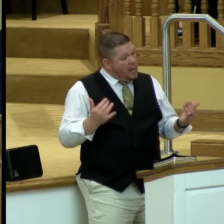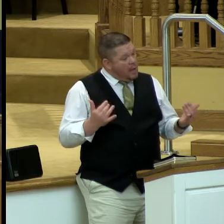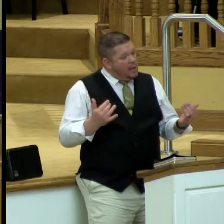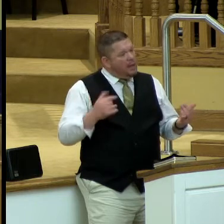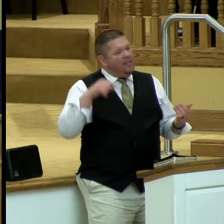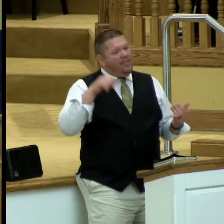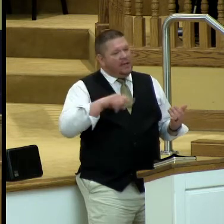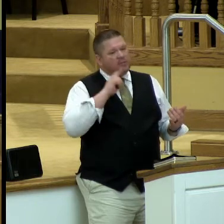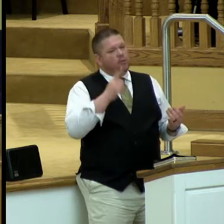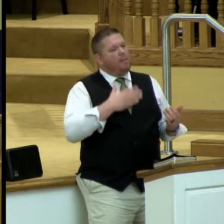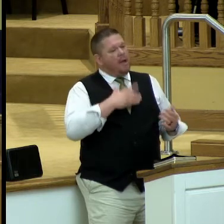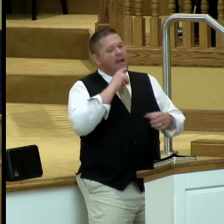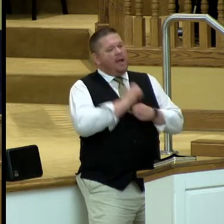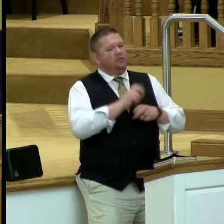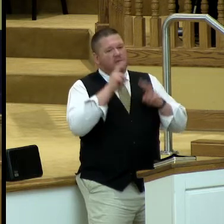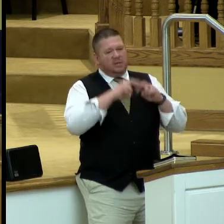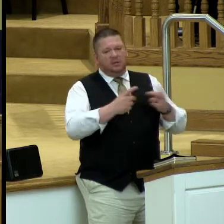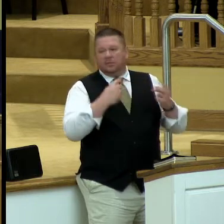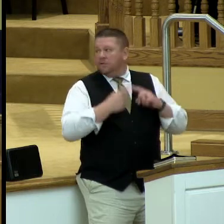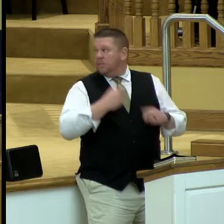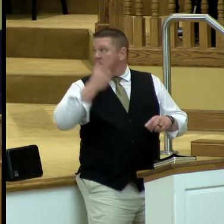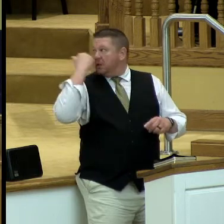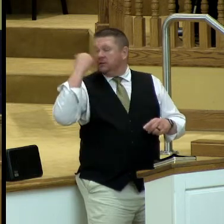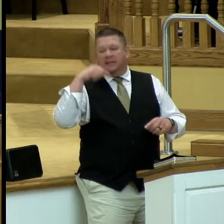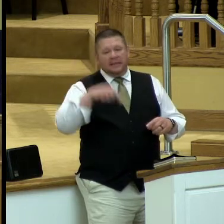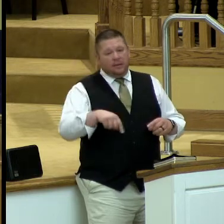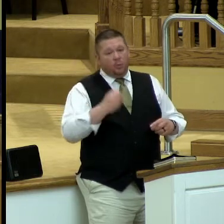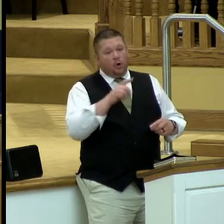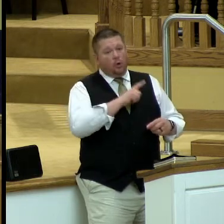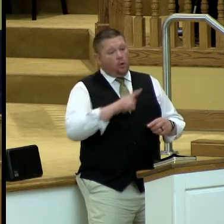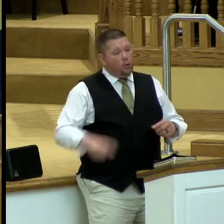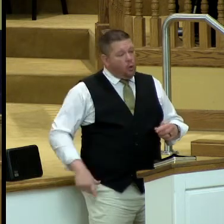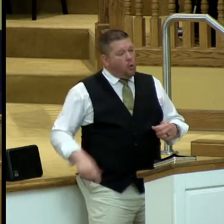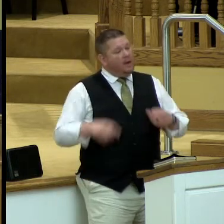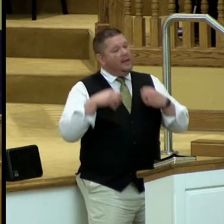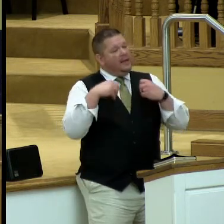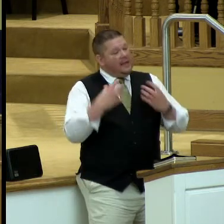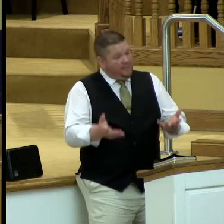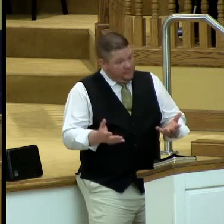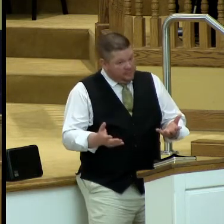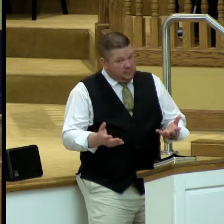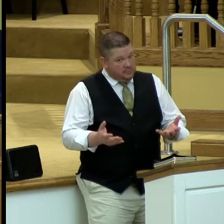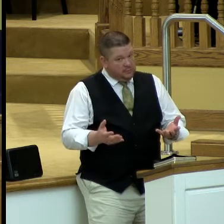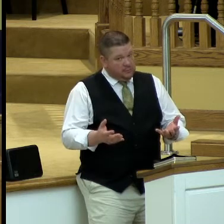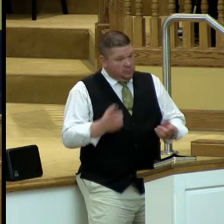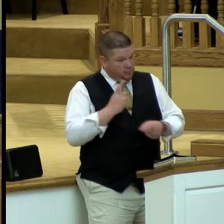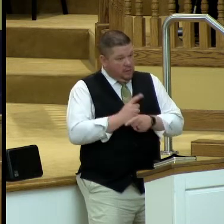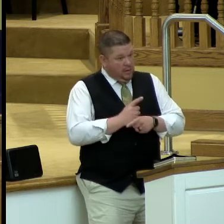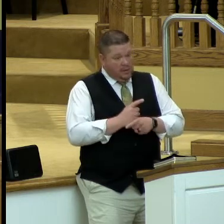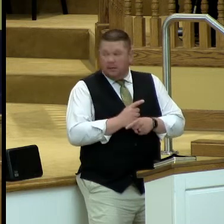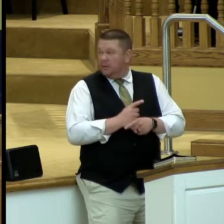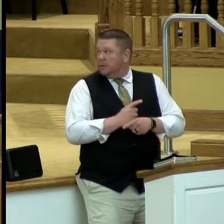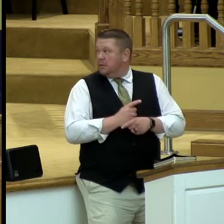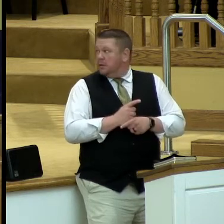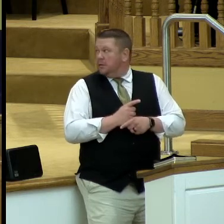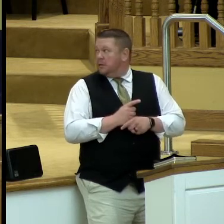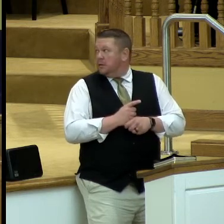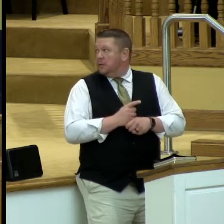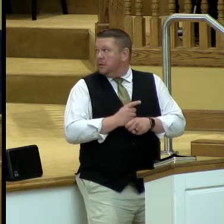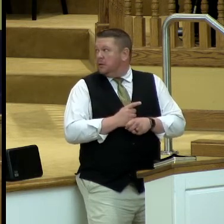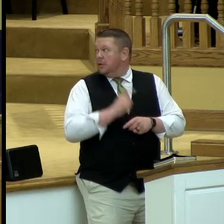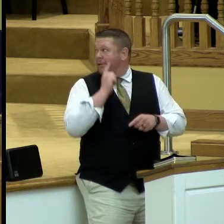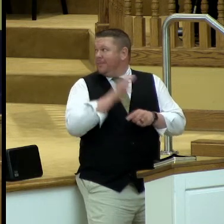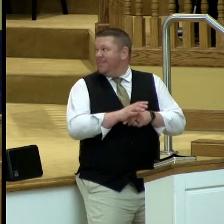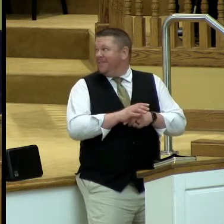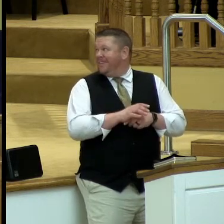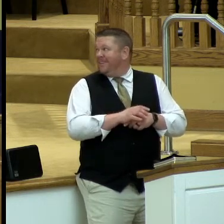why? This is where my actual analogy is going to come. Because when the Lord gives, right? This one's not open yet, sorry.